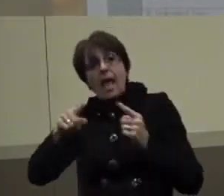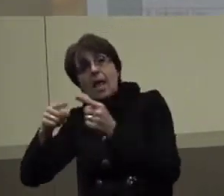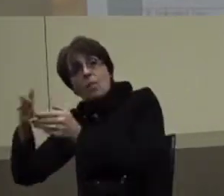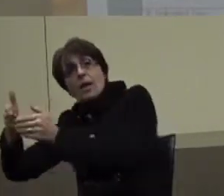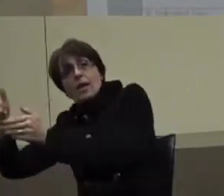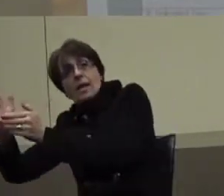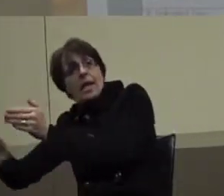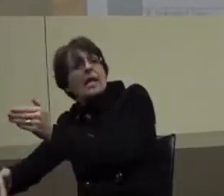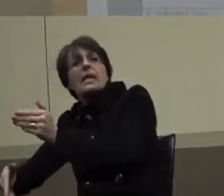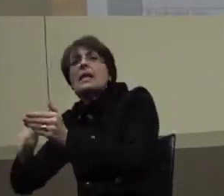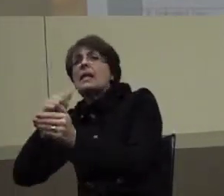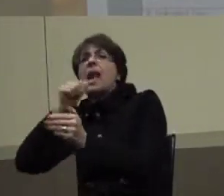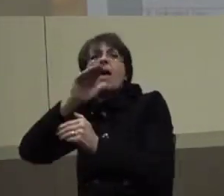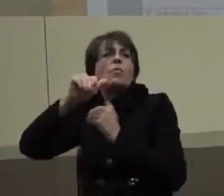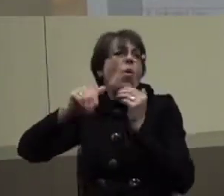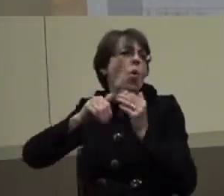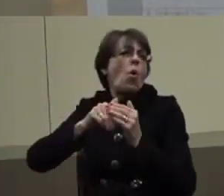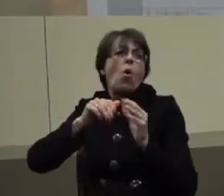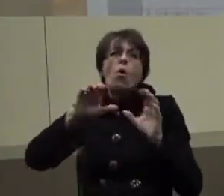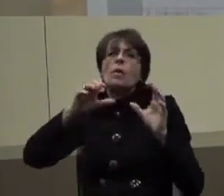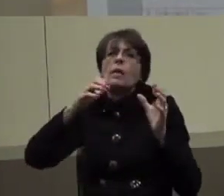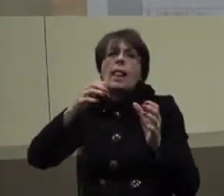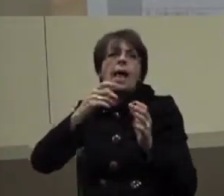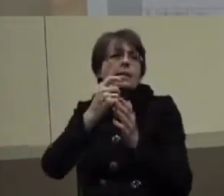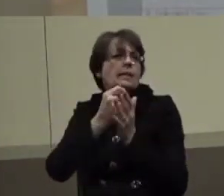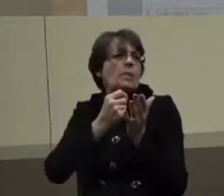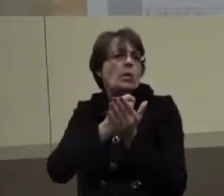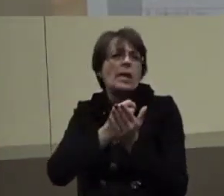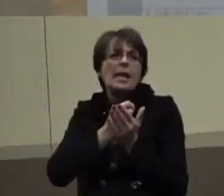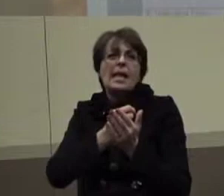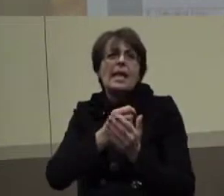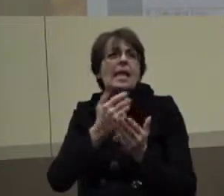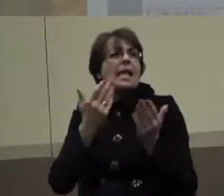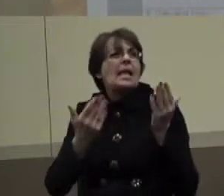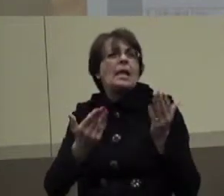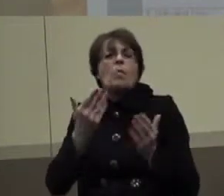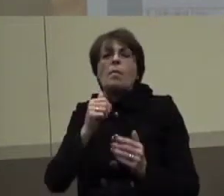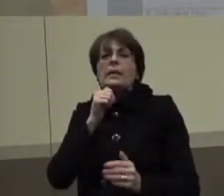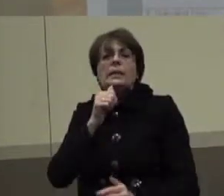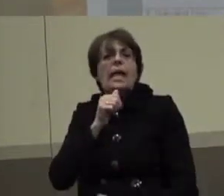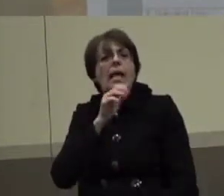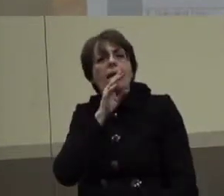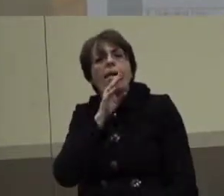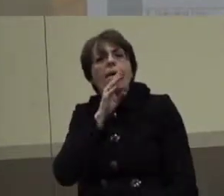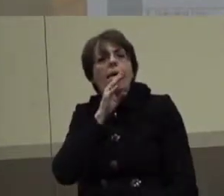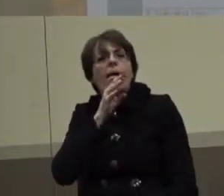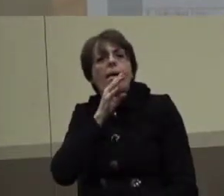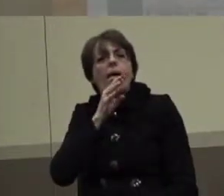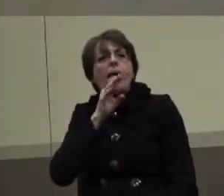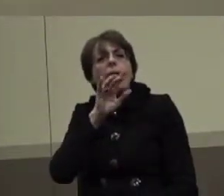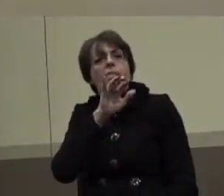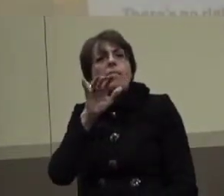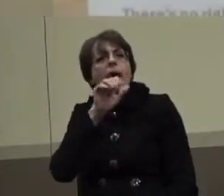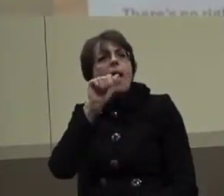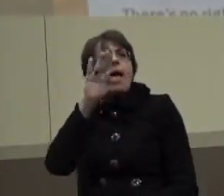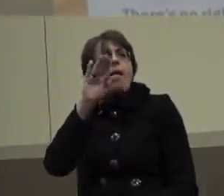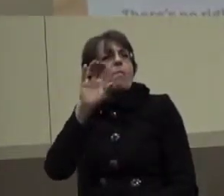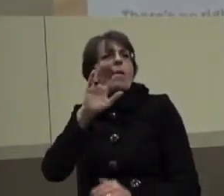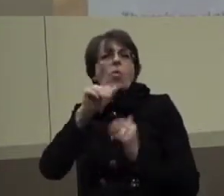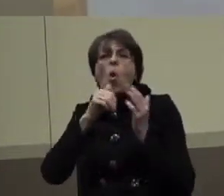actually ended. Not the whole class period, because the kid probably didn't burp the alphabet the whole class period.